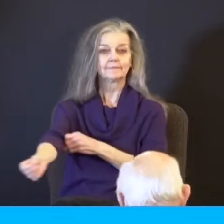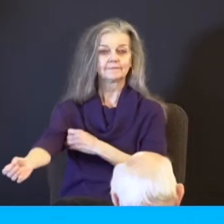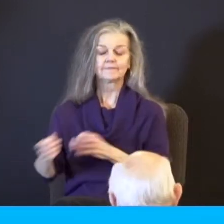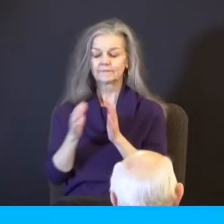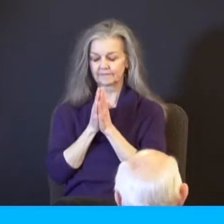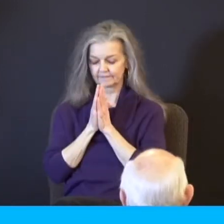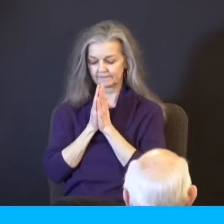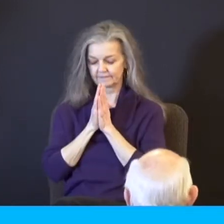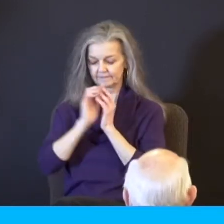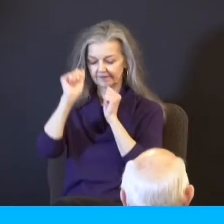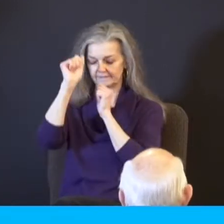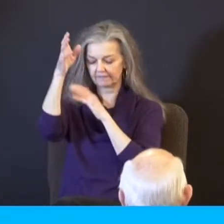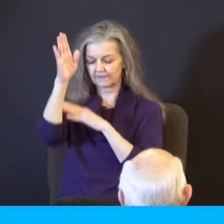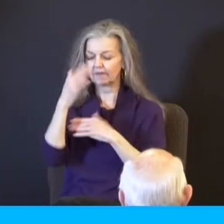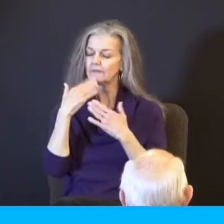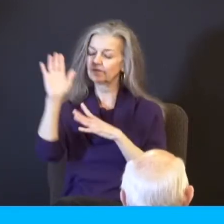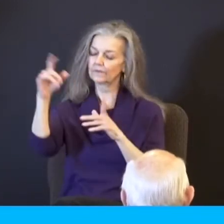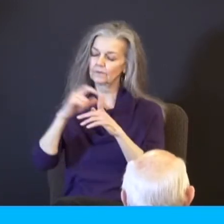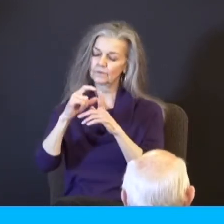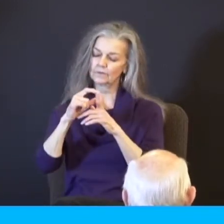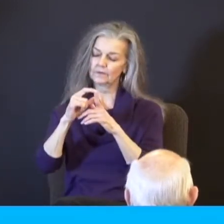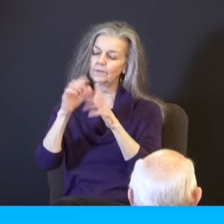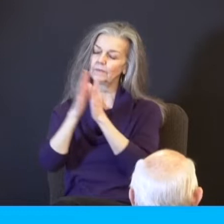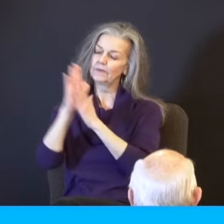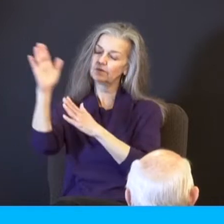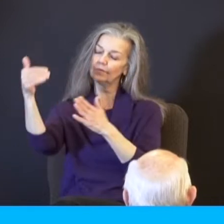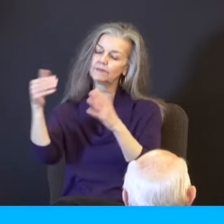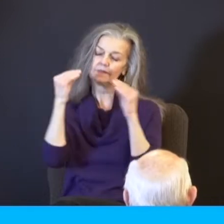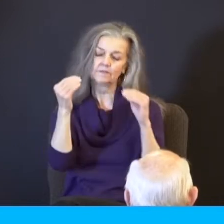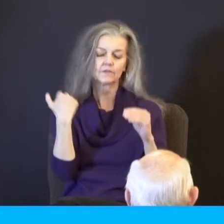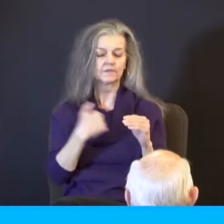Father God, we thank you for your word, and we pray that you would work in our hearts afresh.